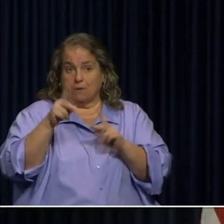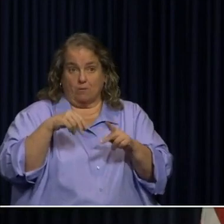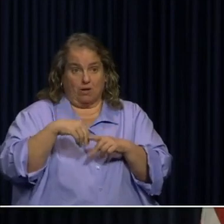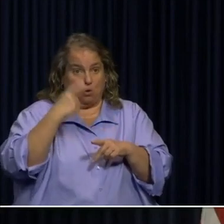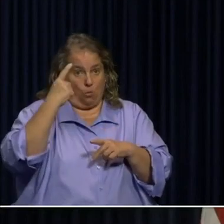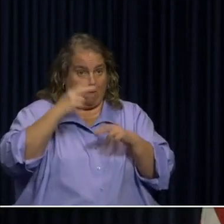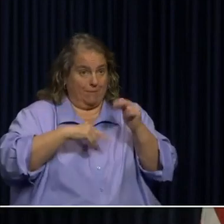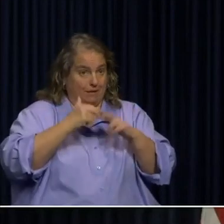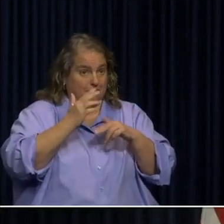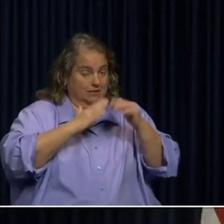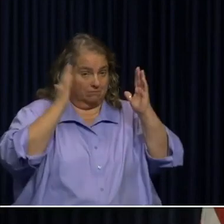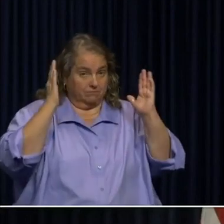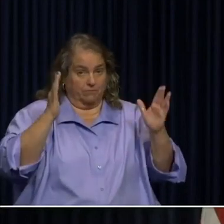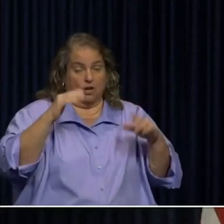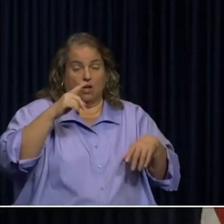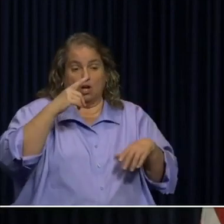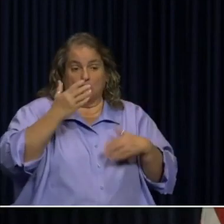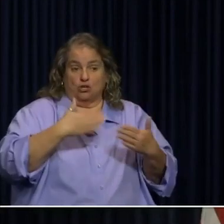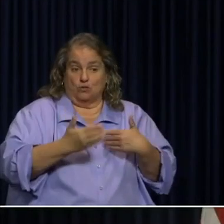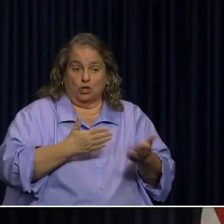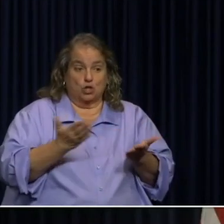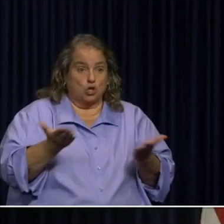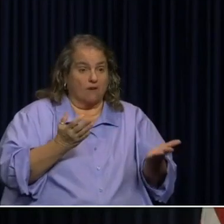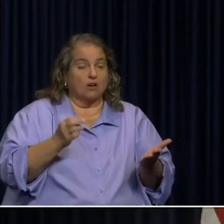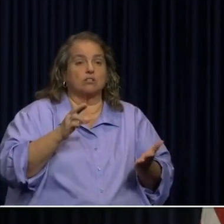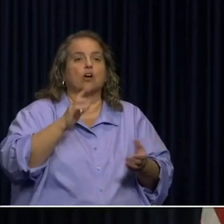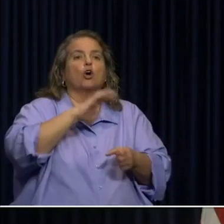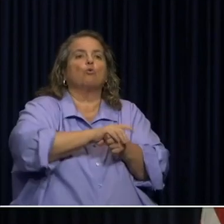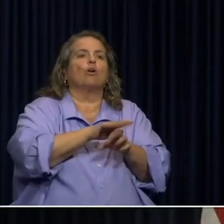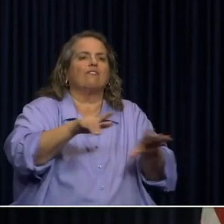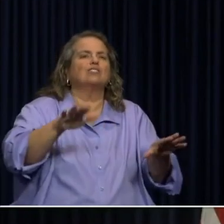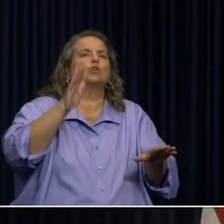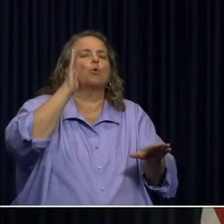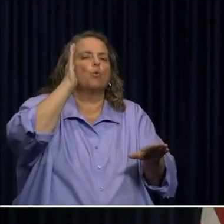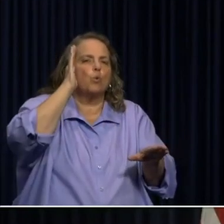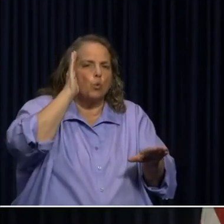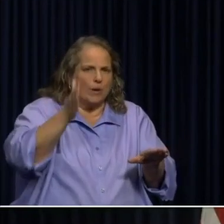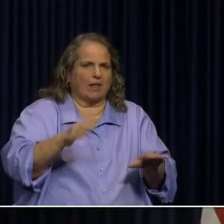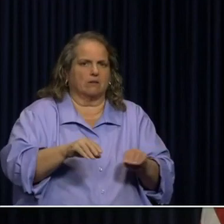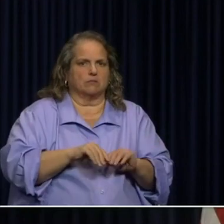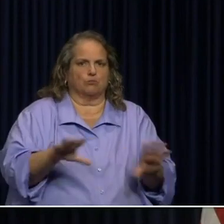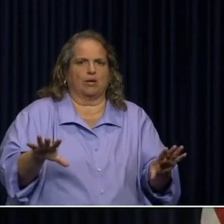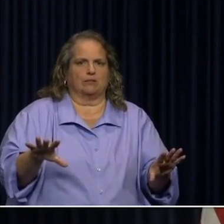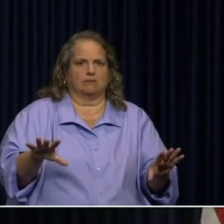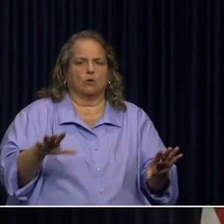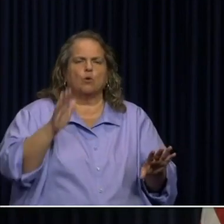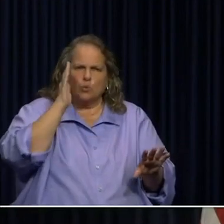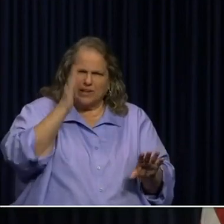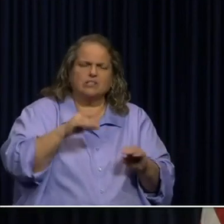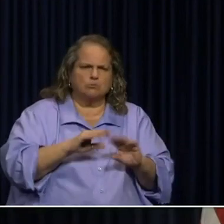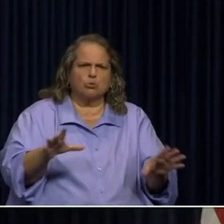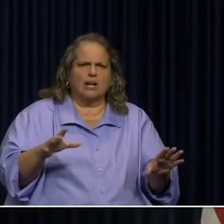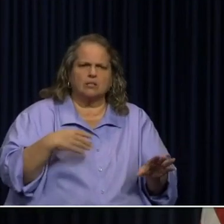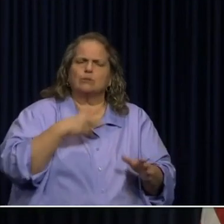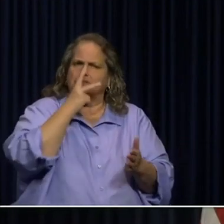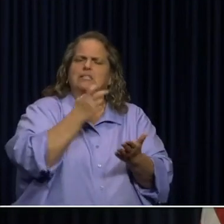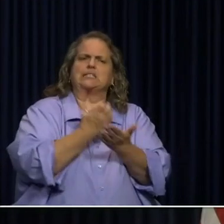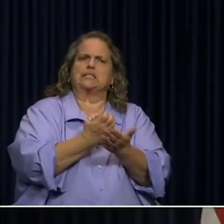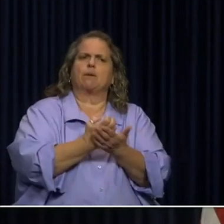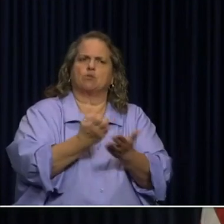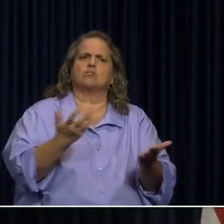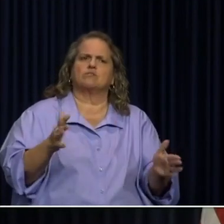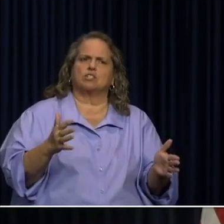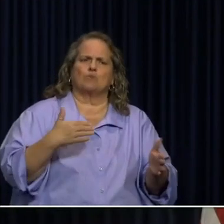for a service or anything else, the coronavirus will spread. And we have seen examples. We have scientific evidence and